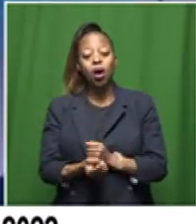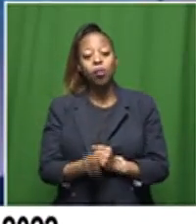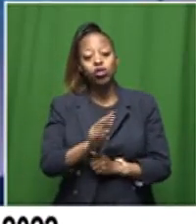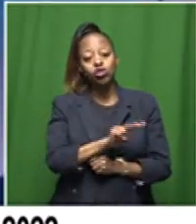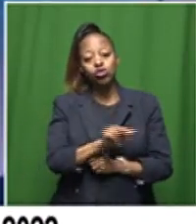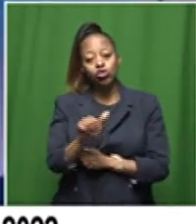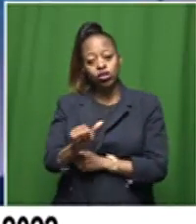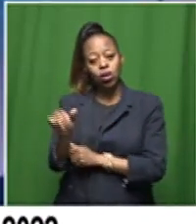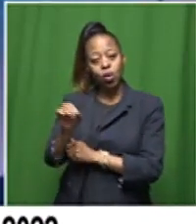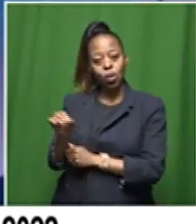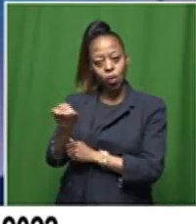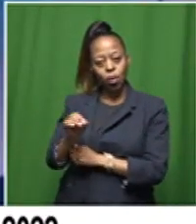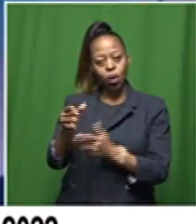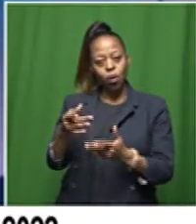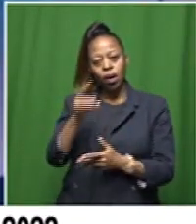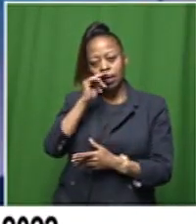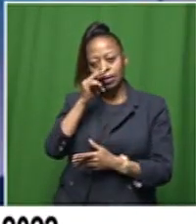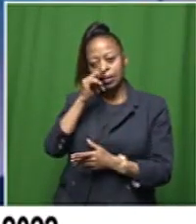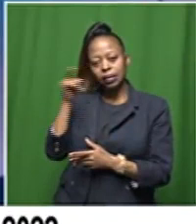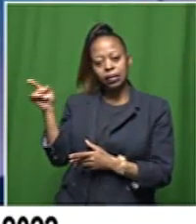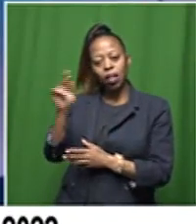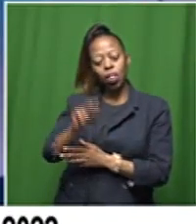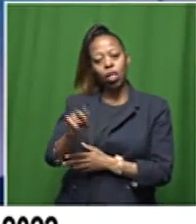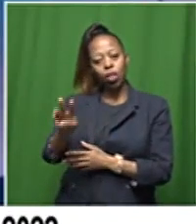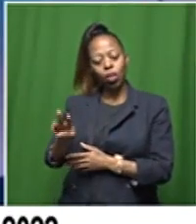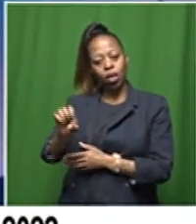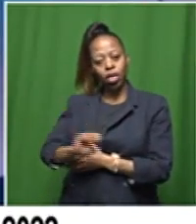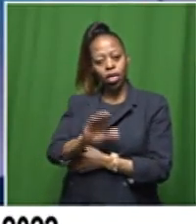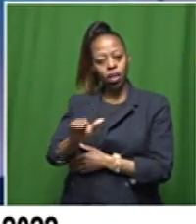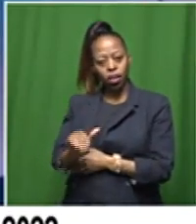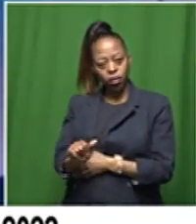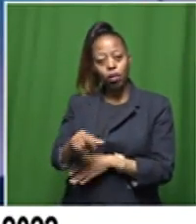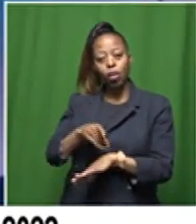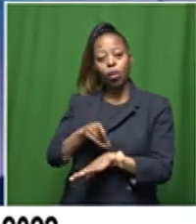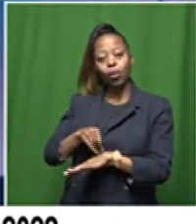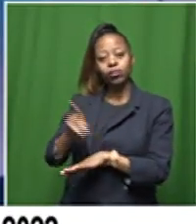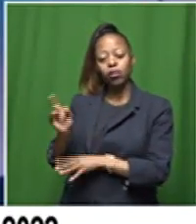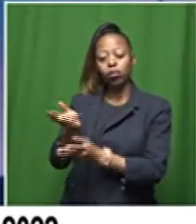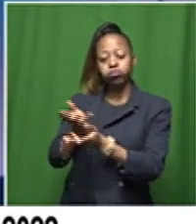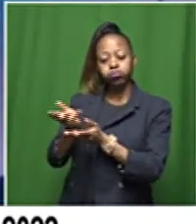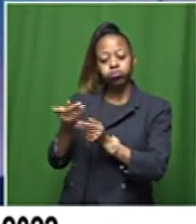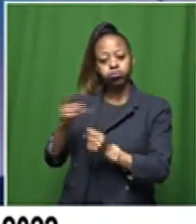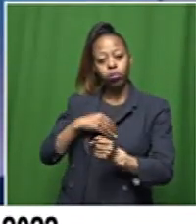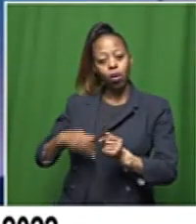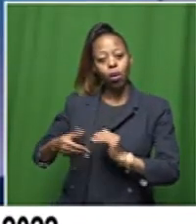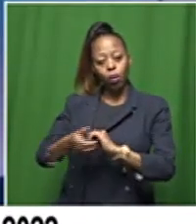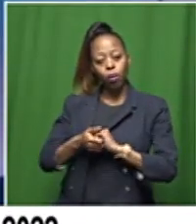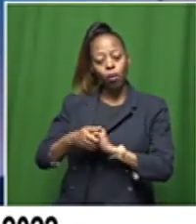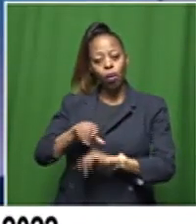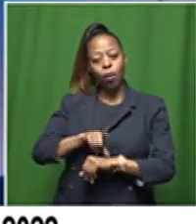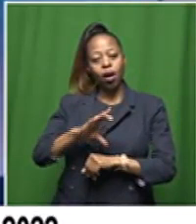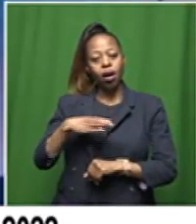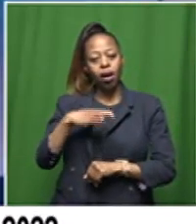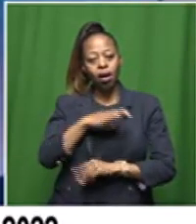October 2022 at the Sun City Resort in the Northwest, South Africa. Dr. Phophi, who is the president of the Association of Medical Councils